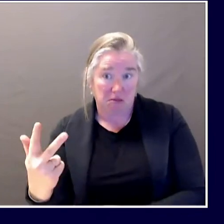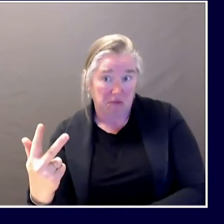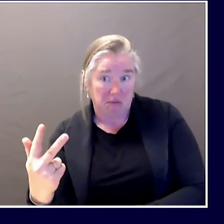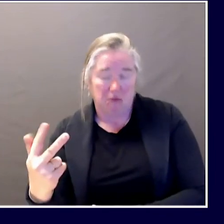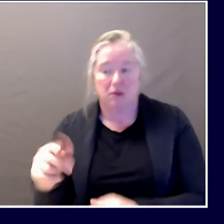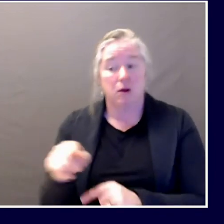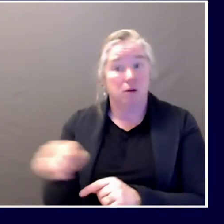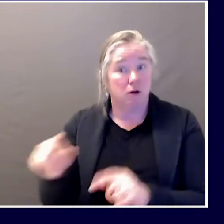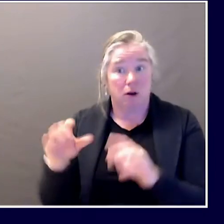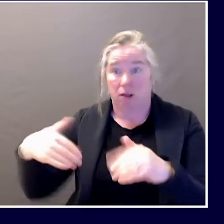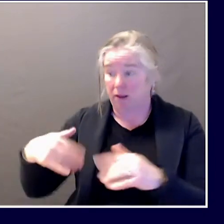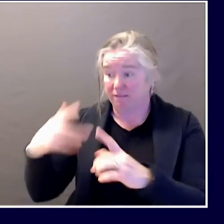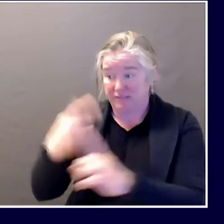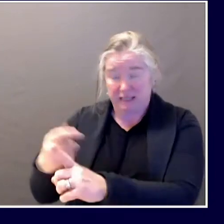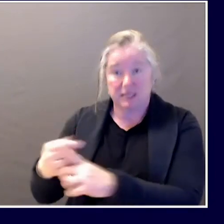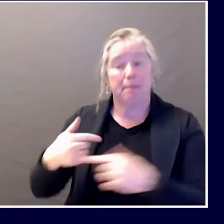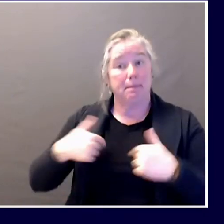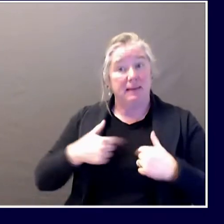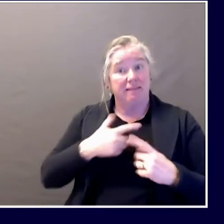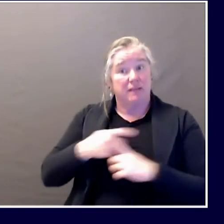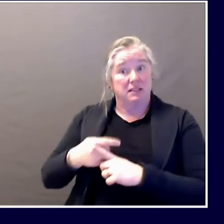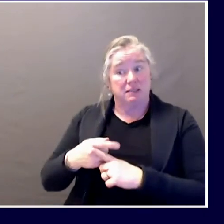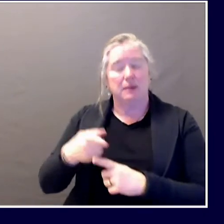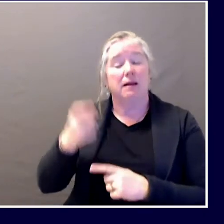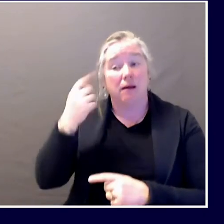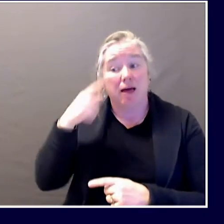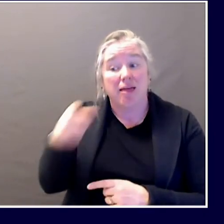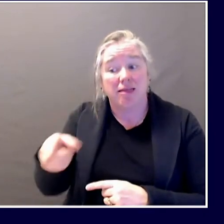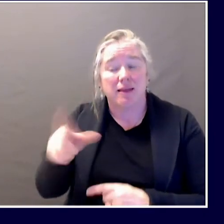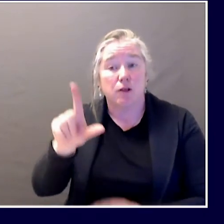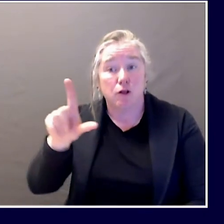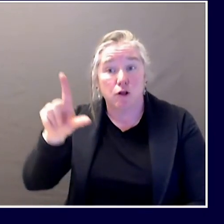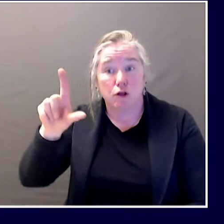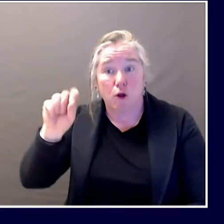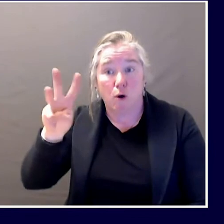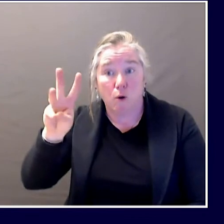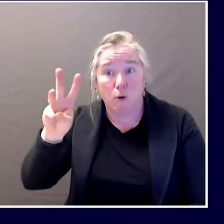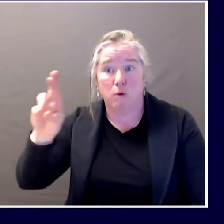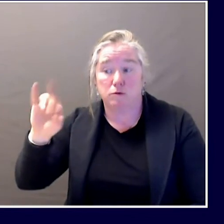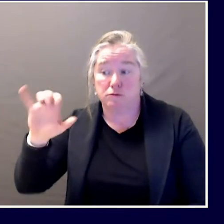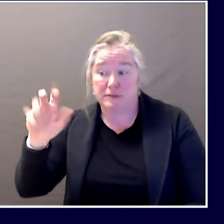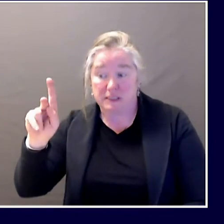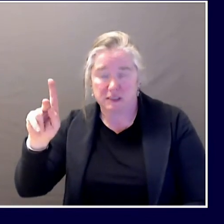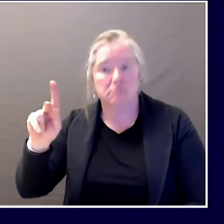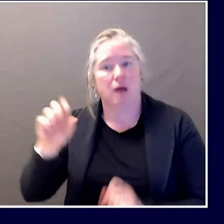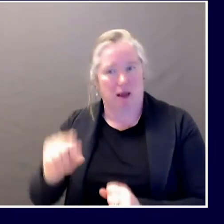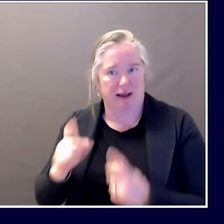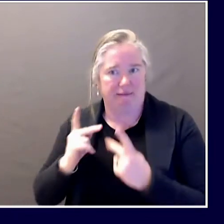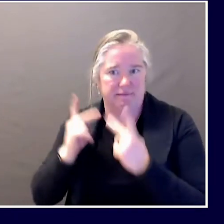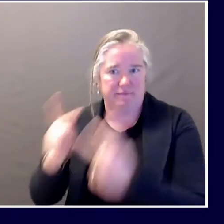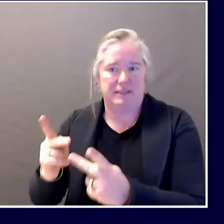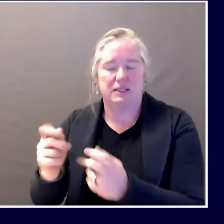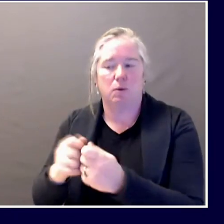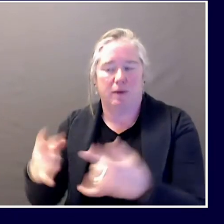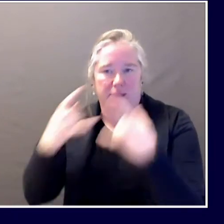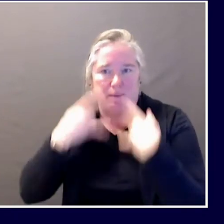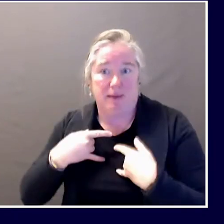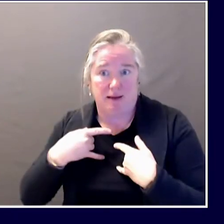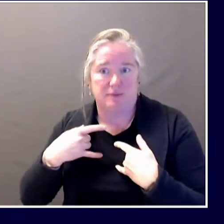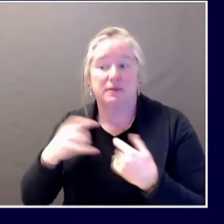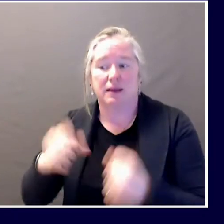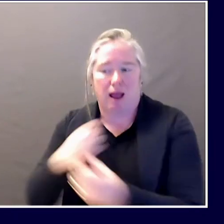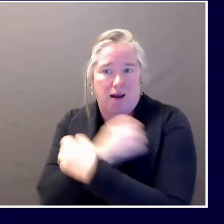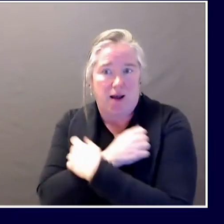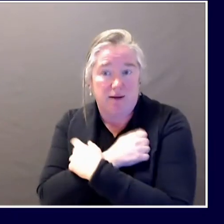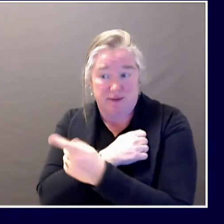Well, it means that if you're a Mainer and you've been fully vaccinated and you want to go see